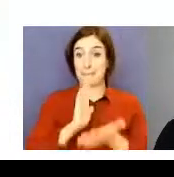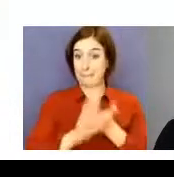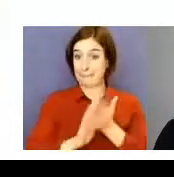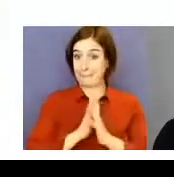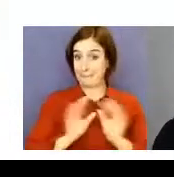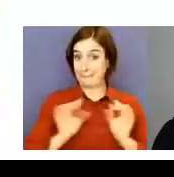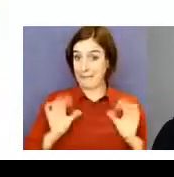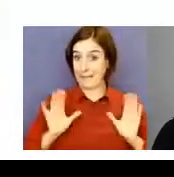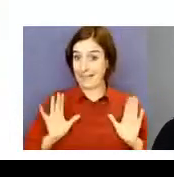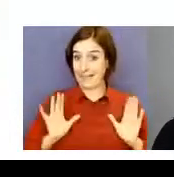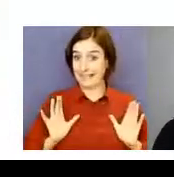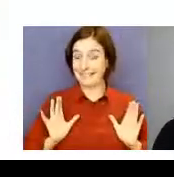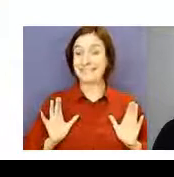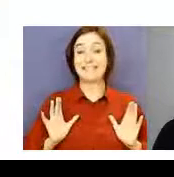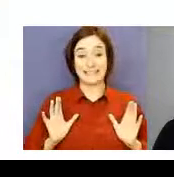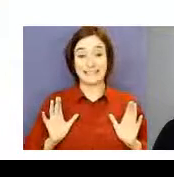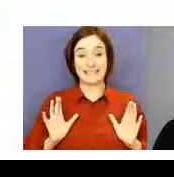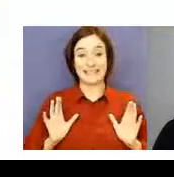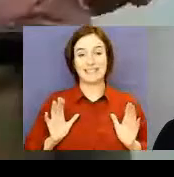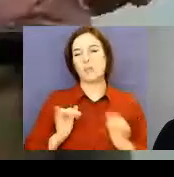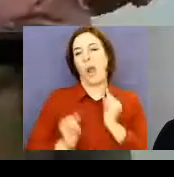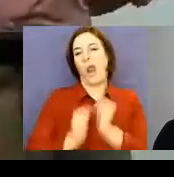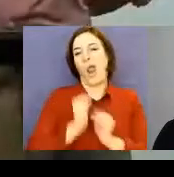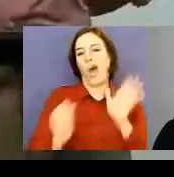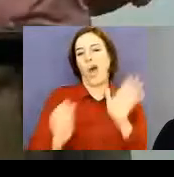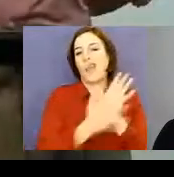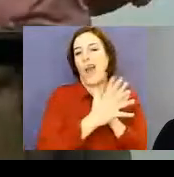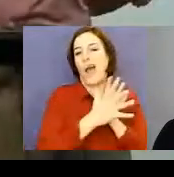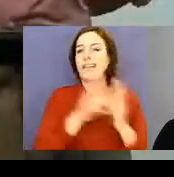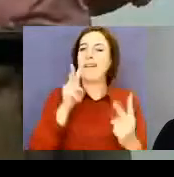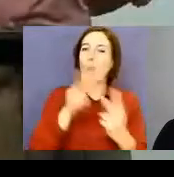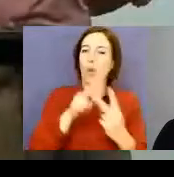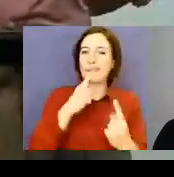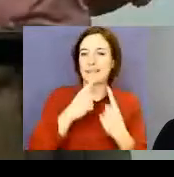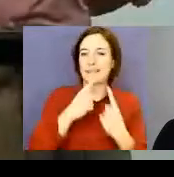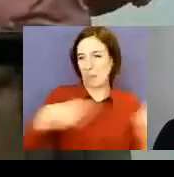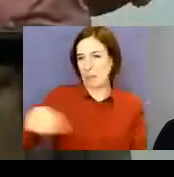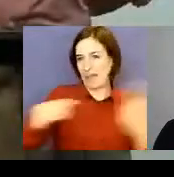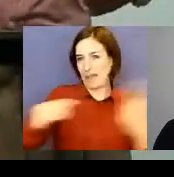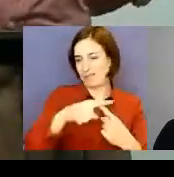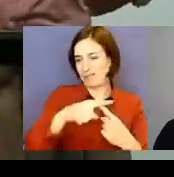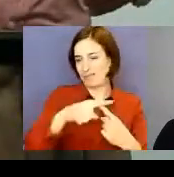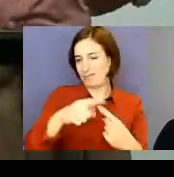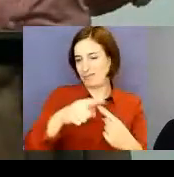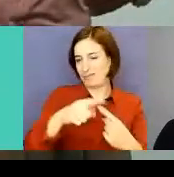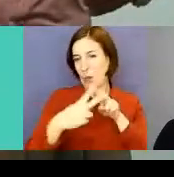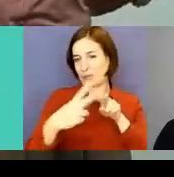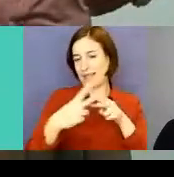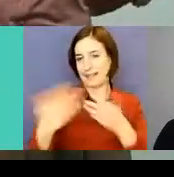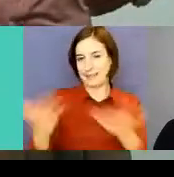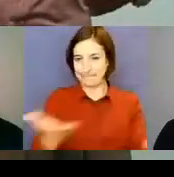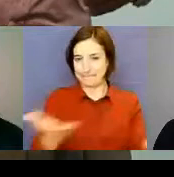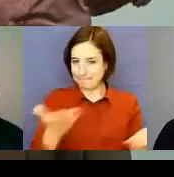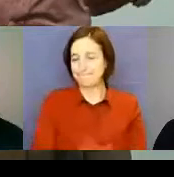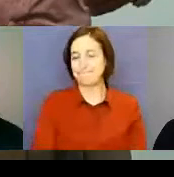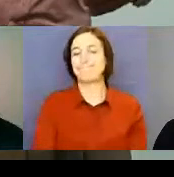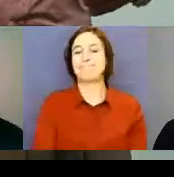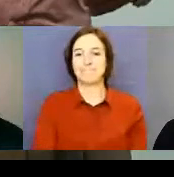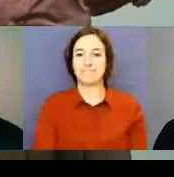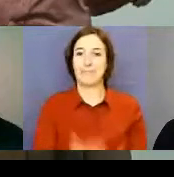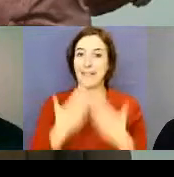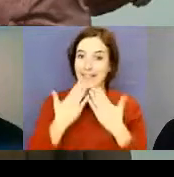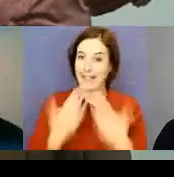These are the last slide just shows our contact details should anyone wish to get in touch with us. Thank you.